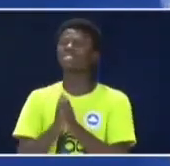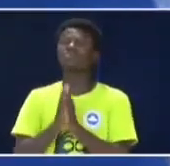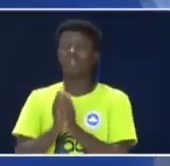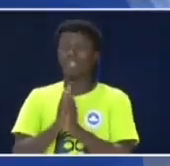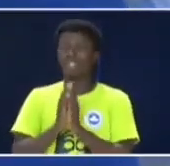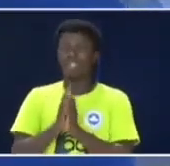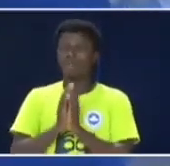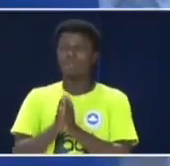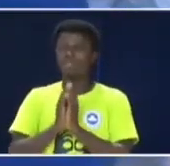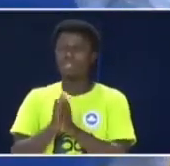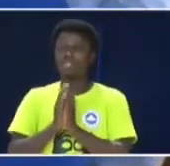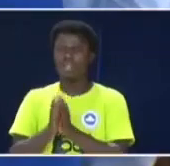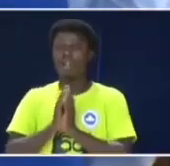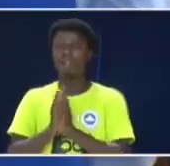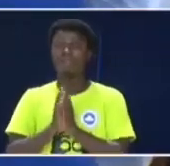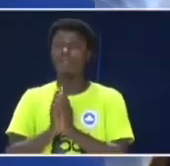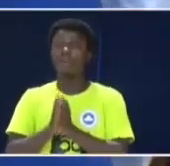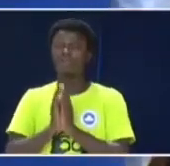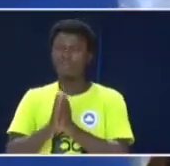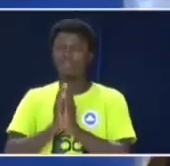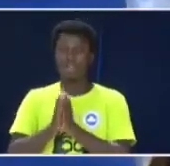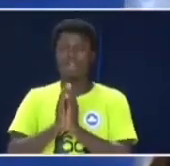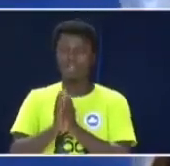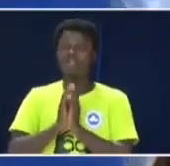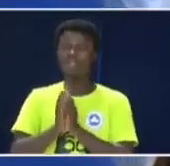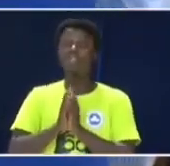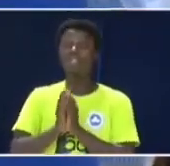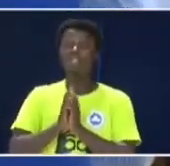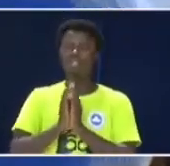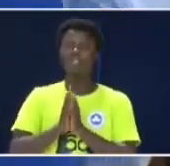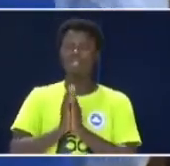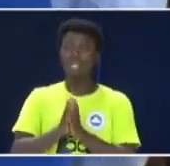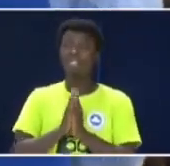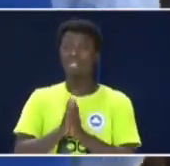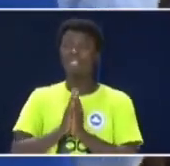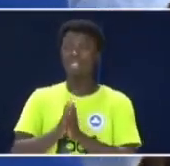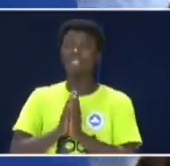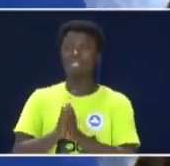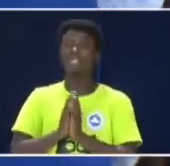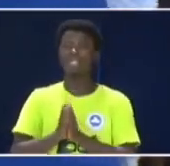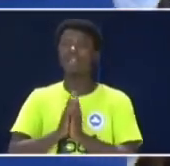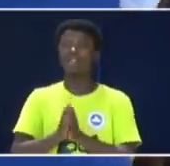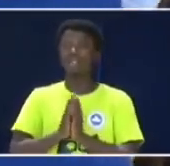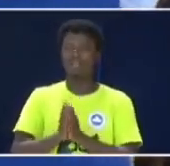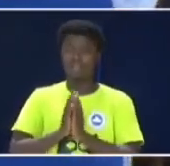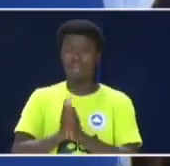last. Akoko isipo pada mi ti de ni geyin geyin Oluwa.